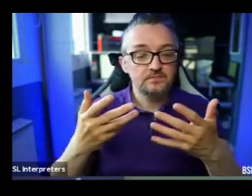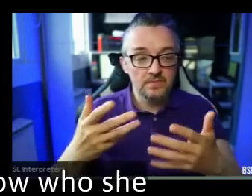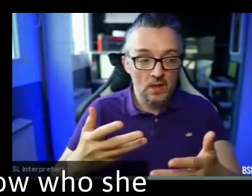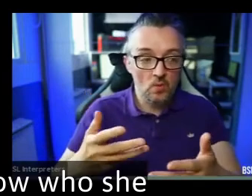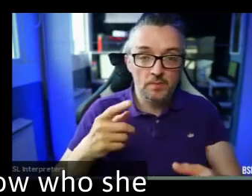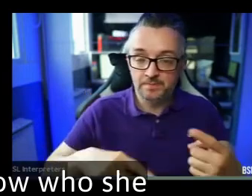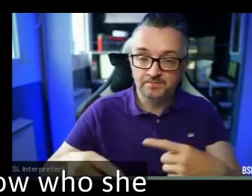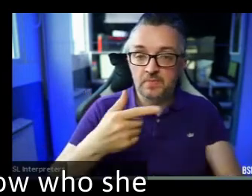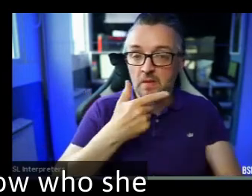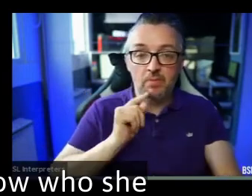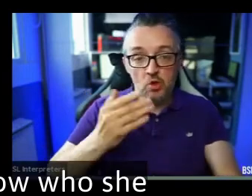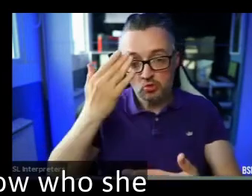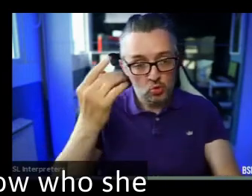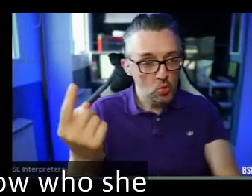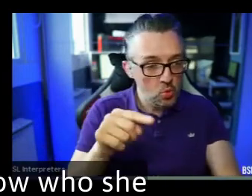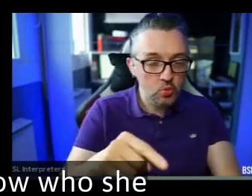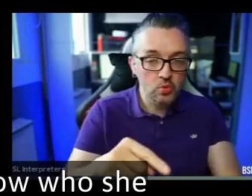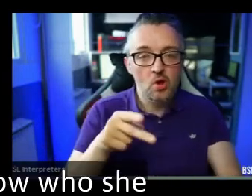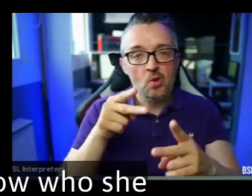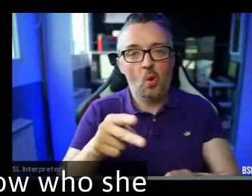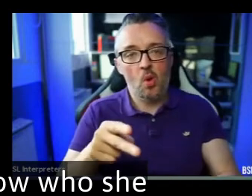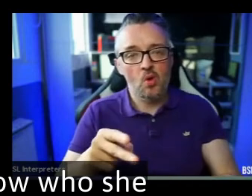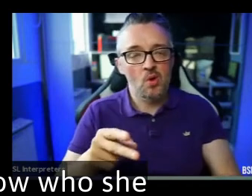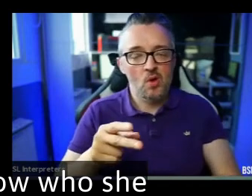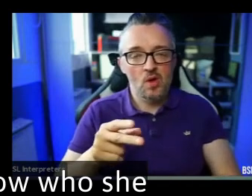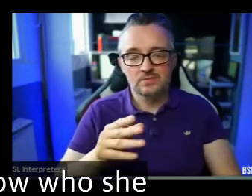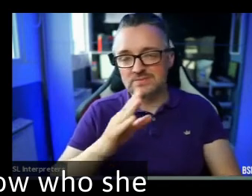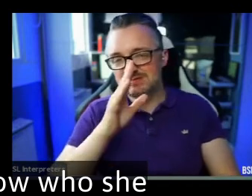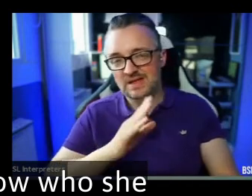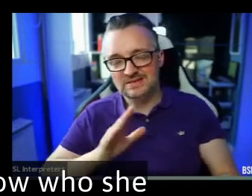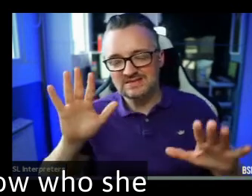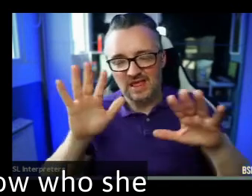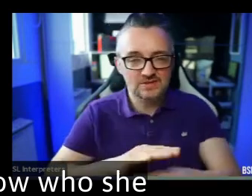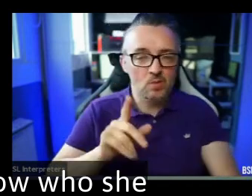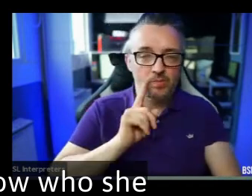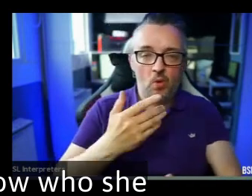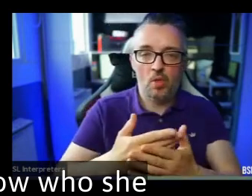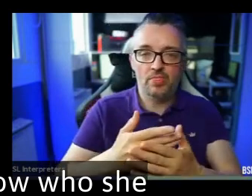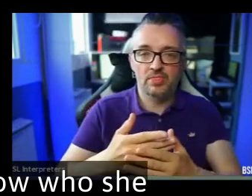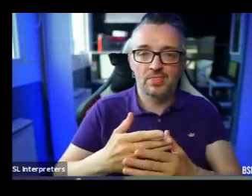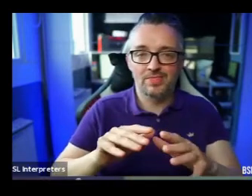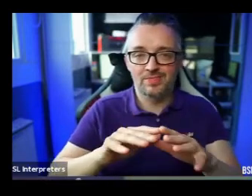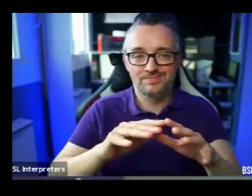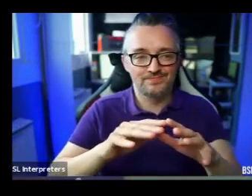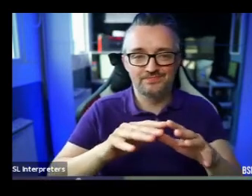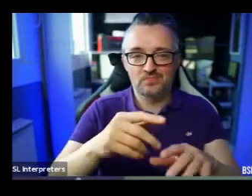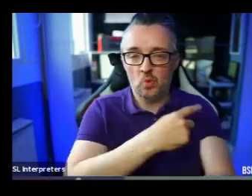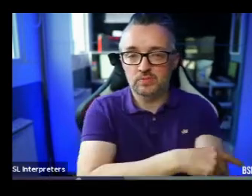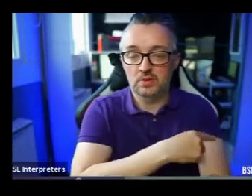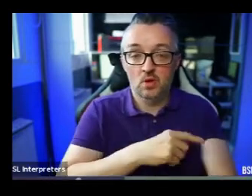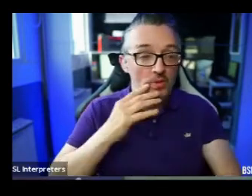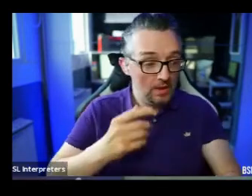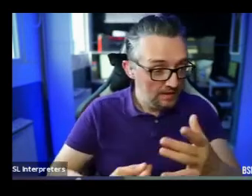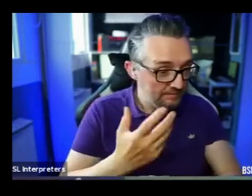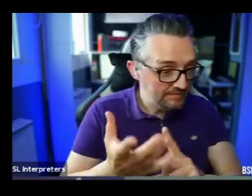that. And now people, because they don't know who she is, are calling her the dullest person on the unit. Once this happened,